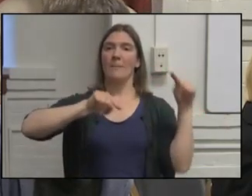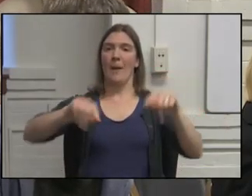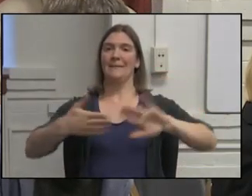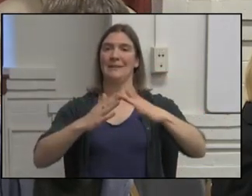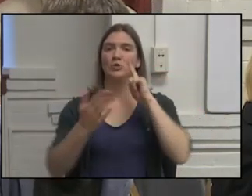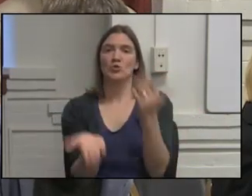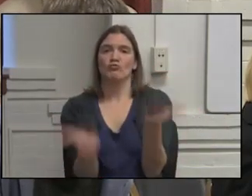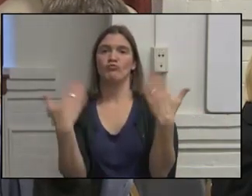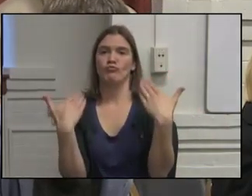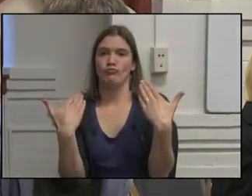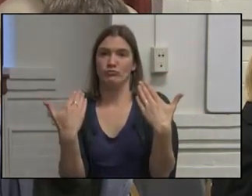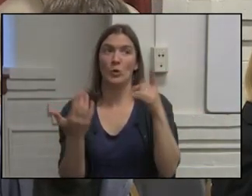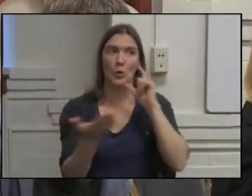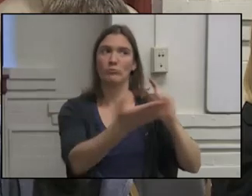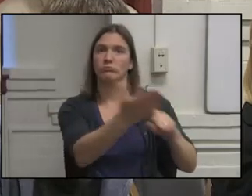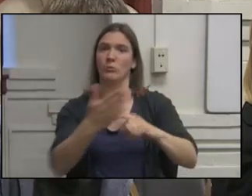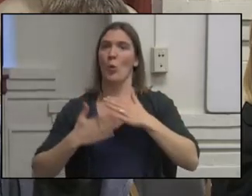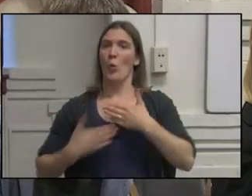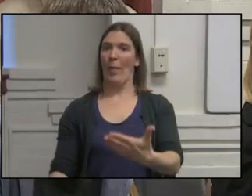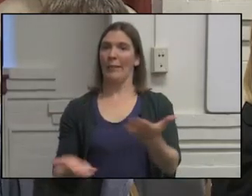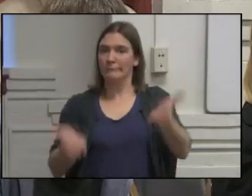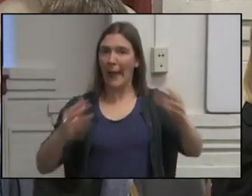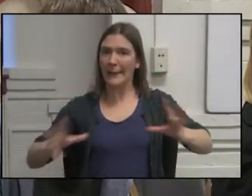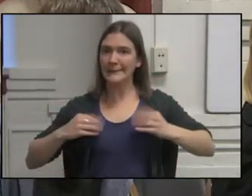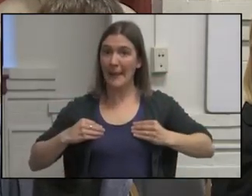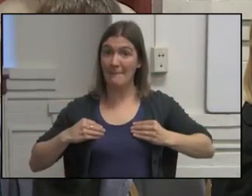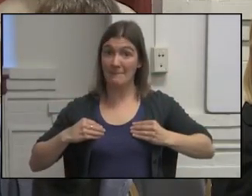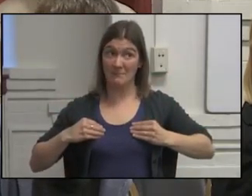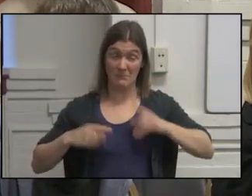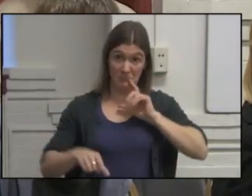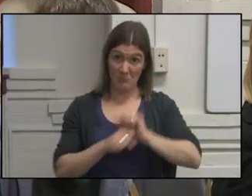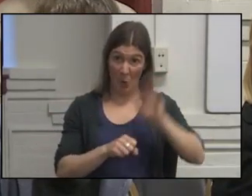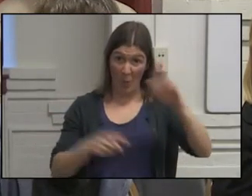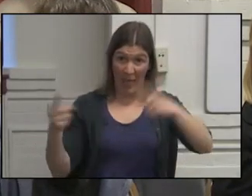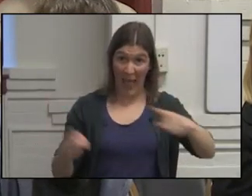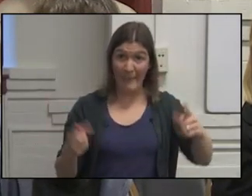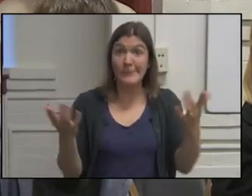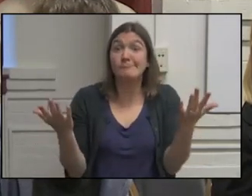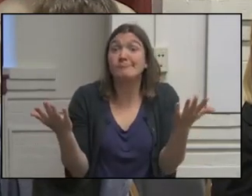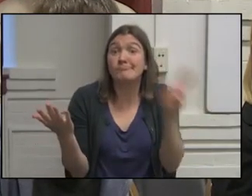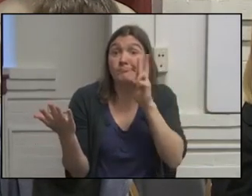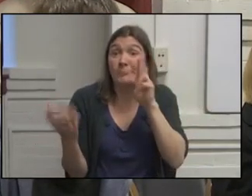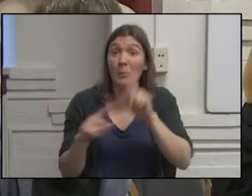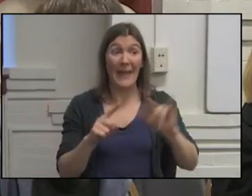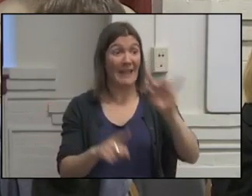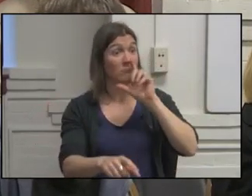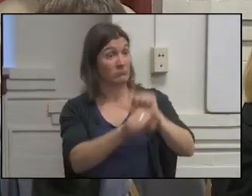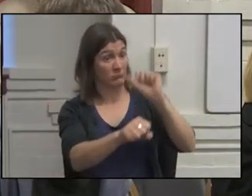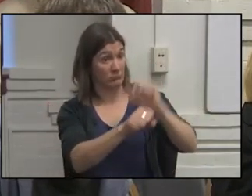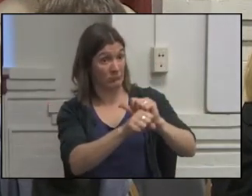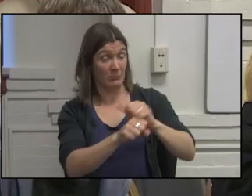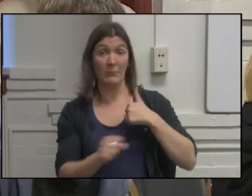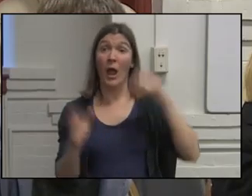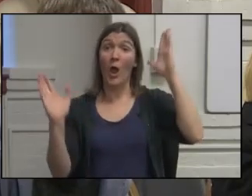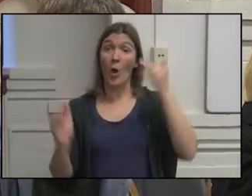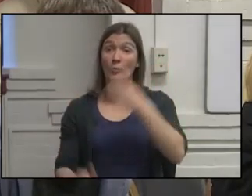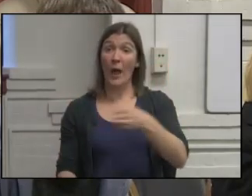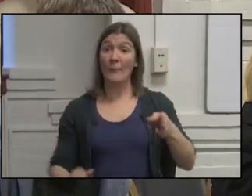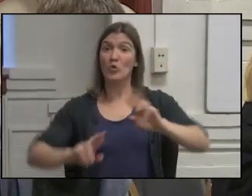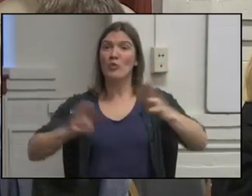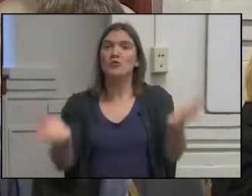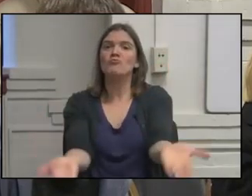otherwise unidentified thus far. I don't know if that's ever really going to happen, but I'm hoping that if it does, that Brattleboro will be well